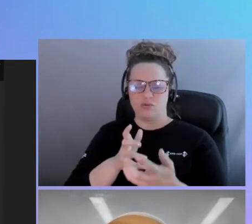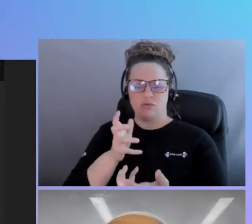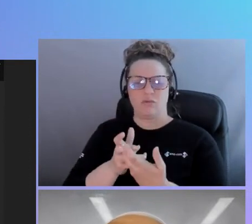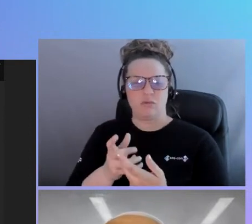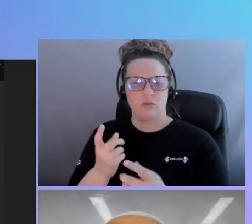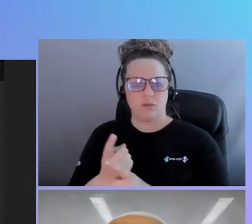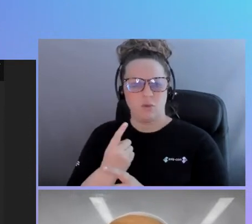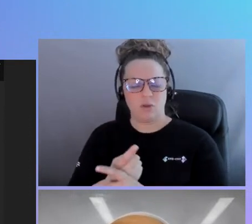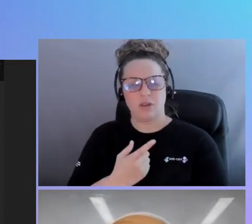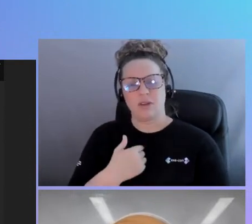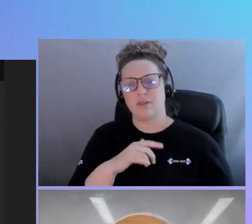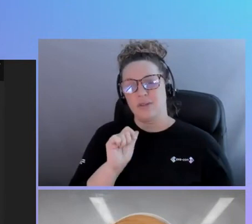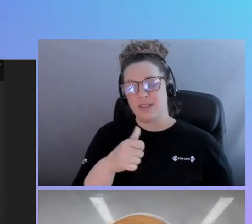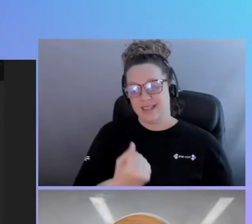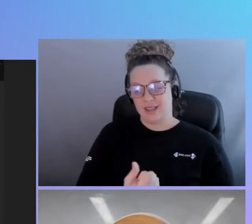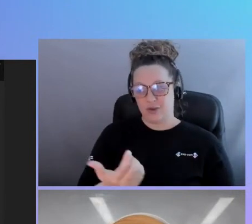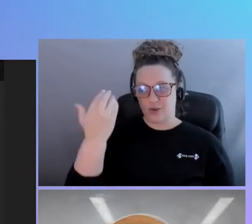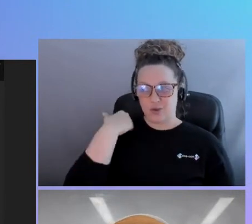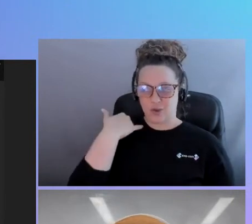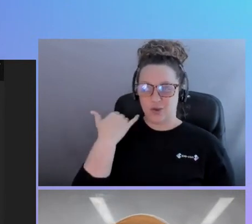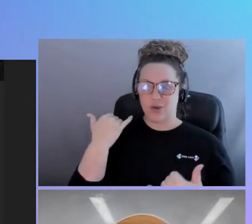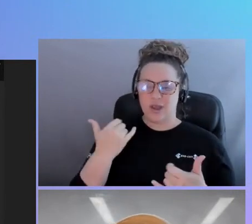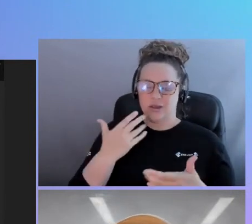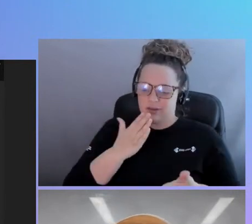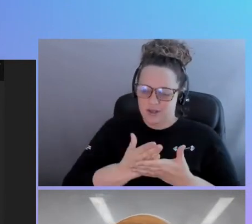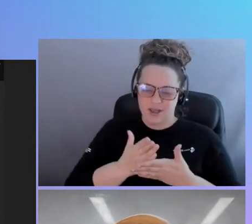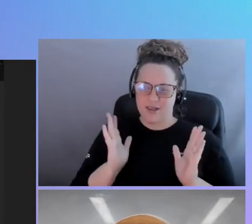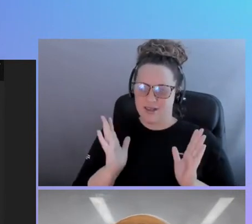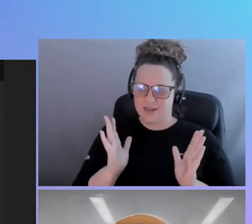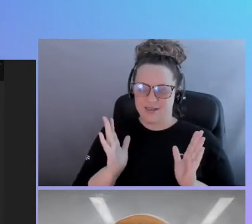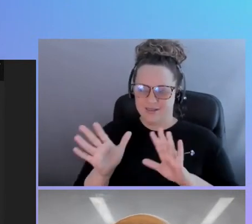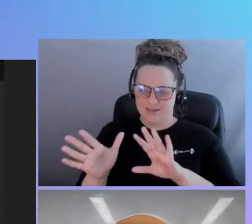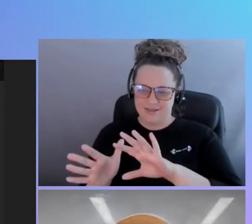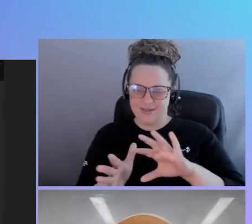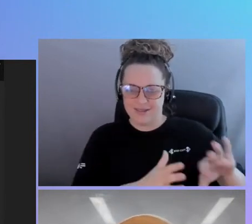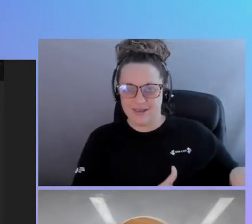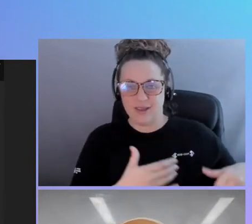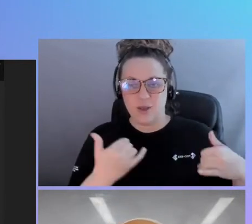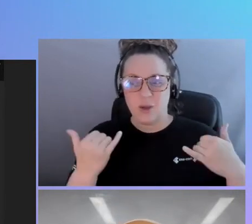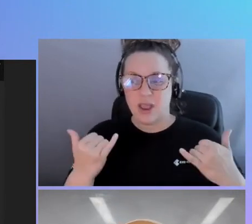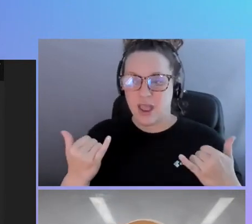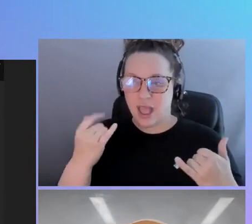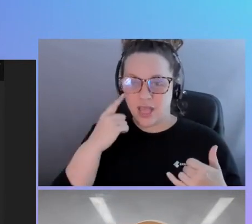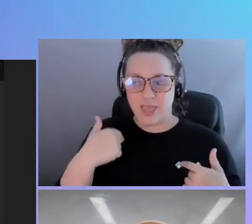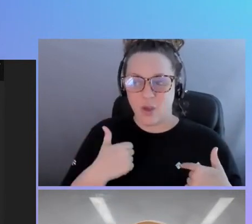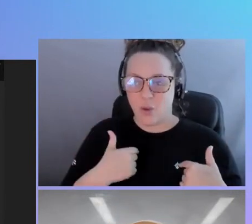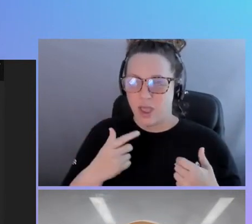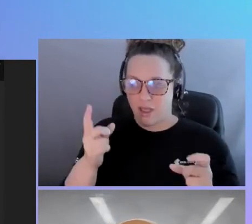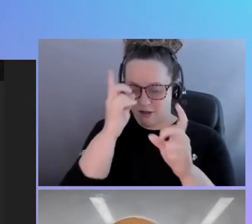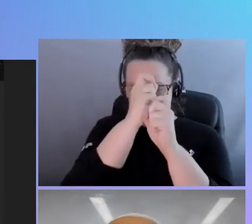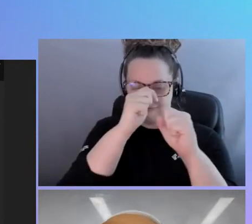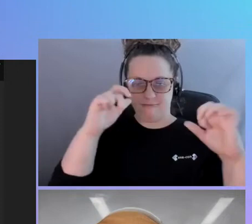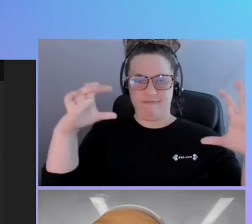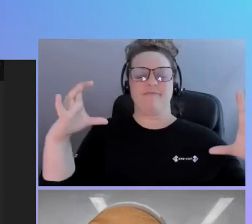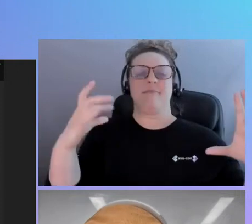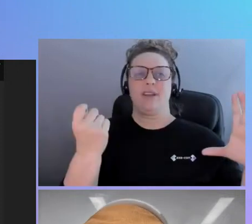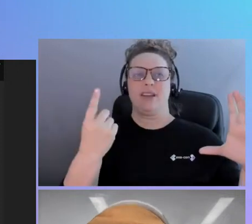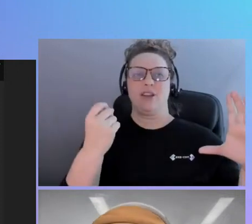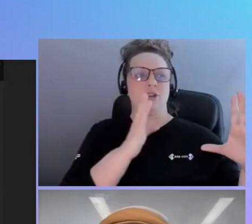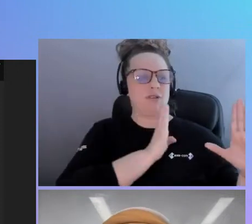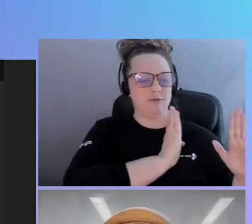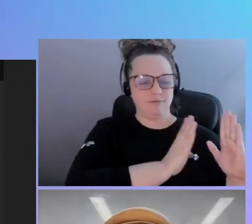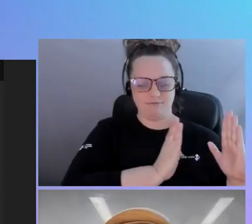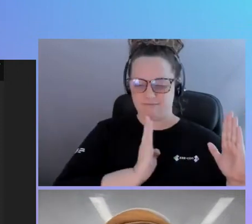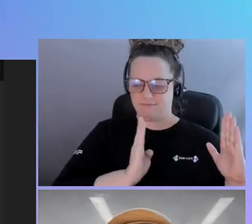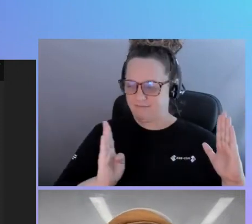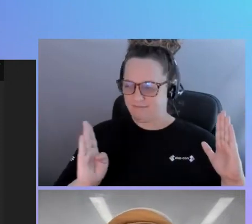So yeah, that was 10 years ago, but let's stop here because right now I think we have all the necessary context and